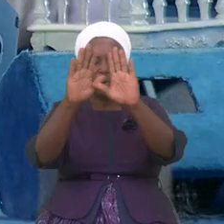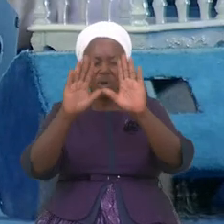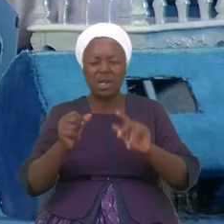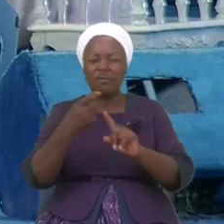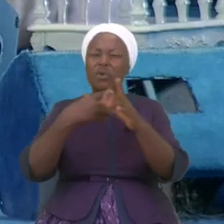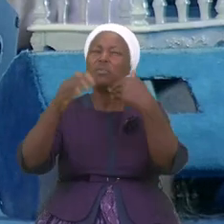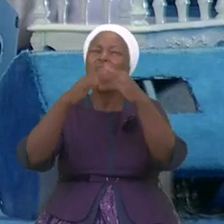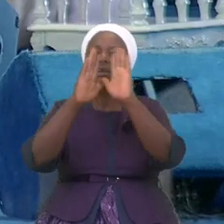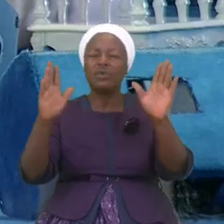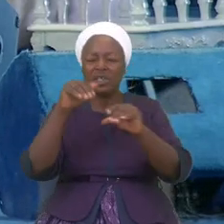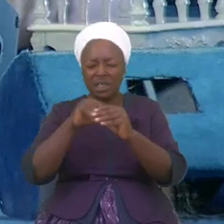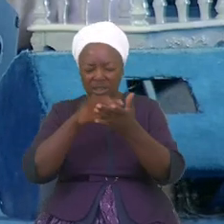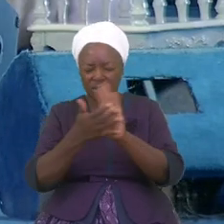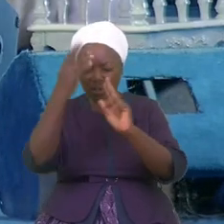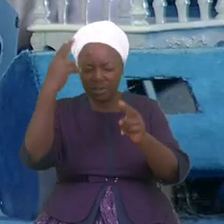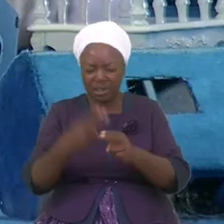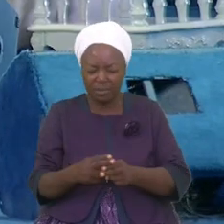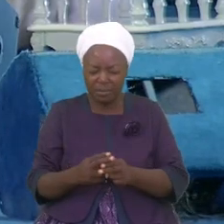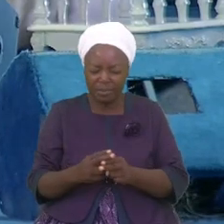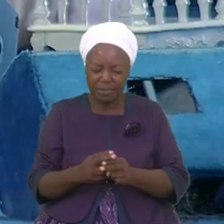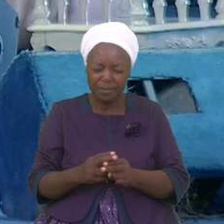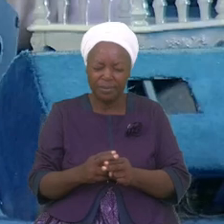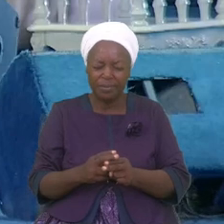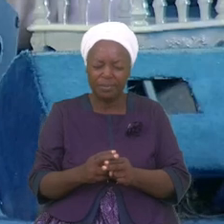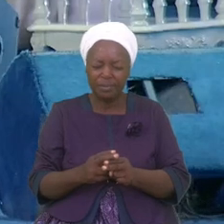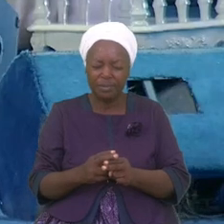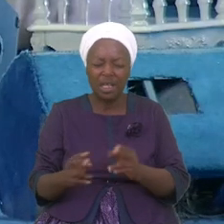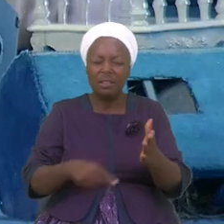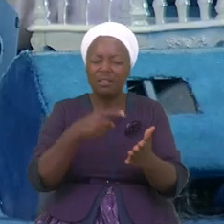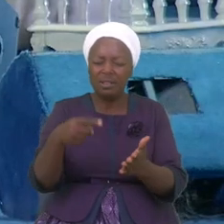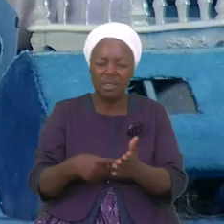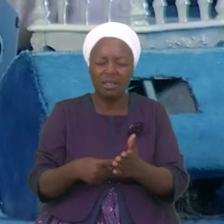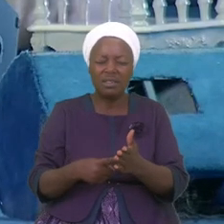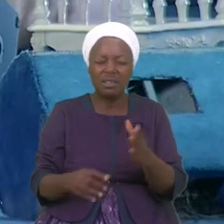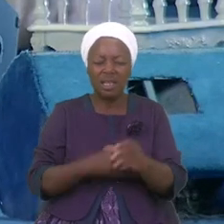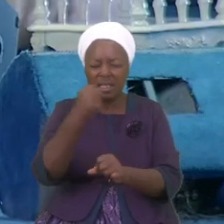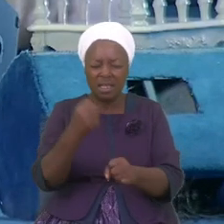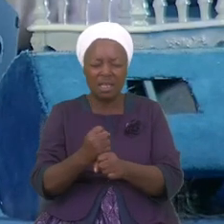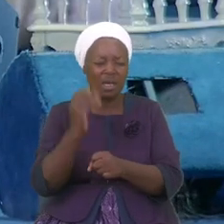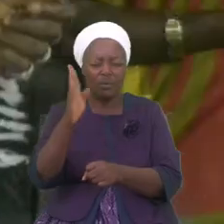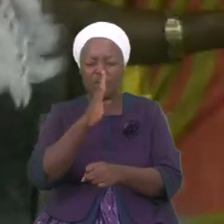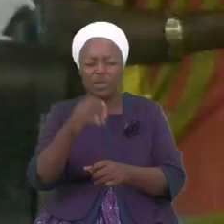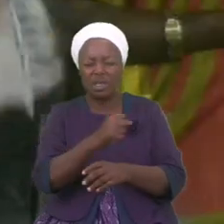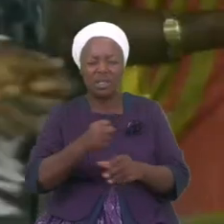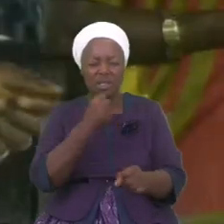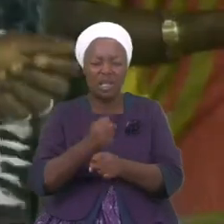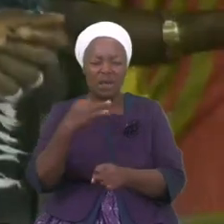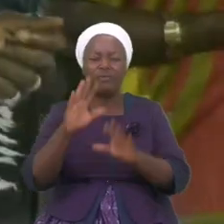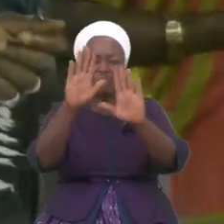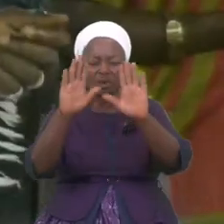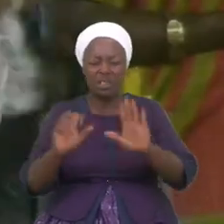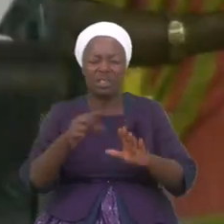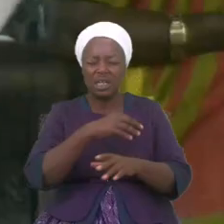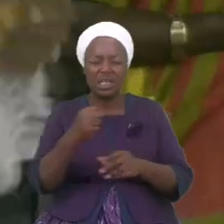heaven in Jesus' name. This year will be a year of wonder, a year